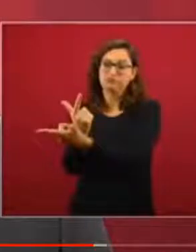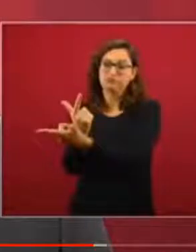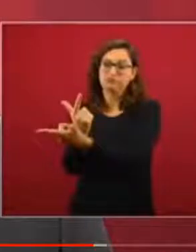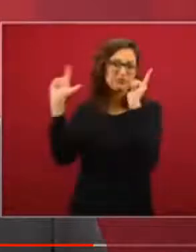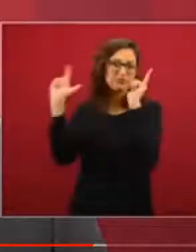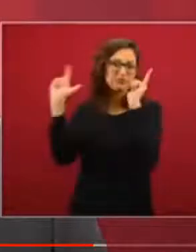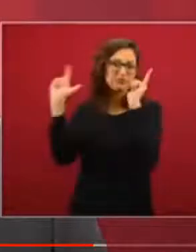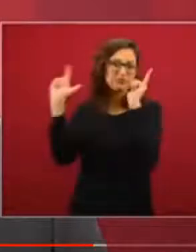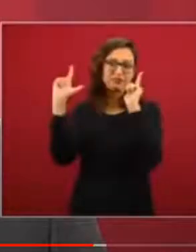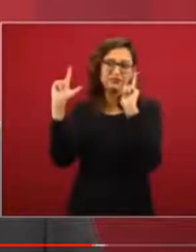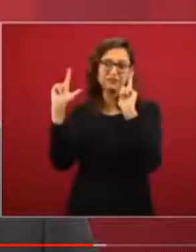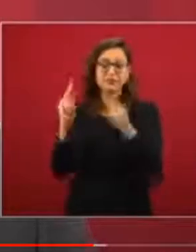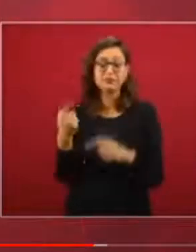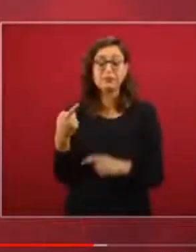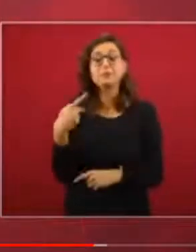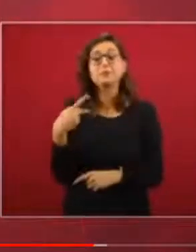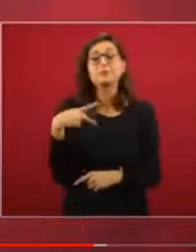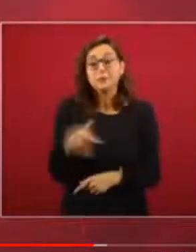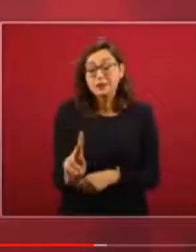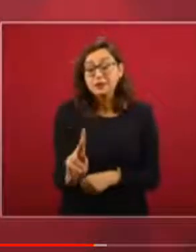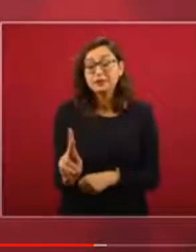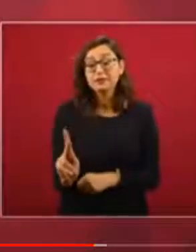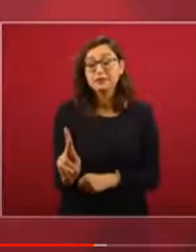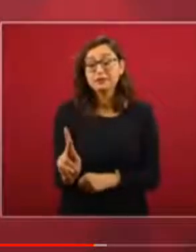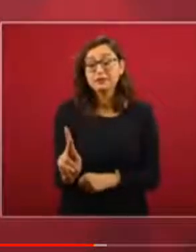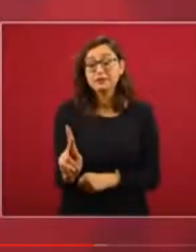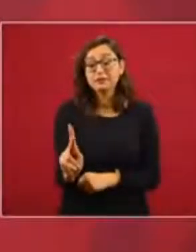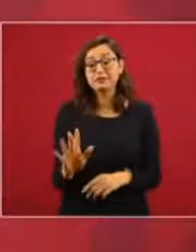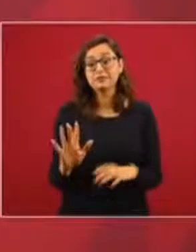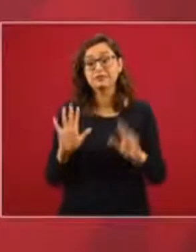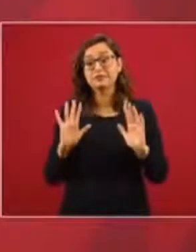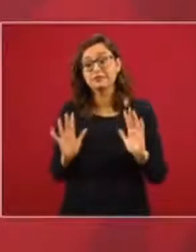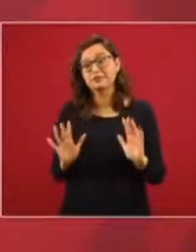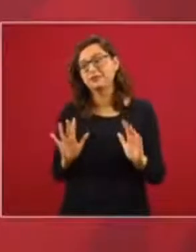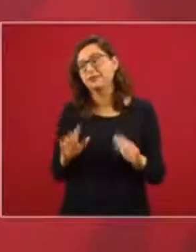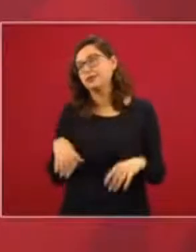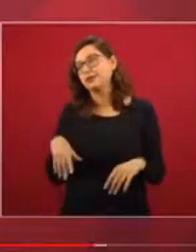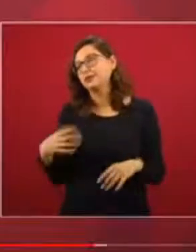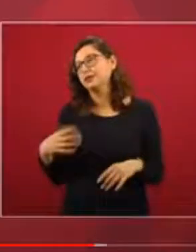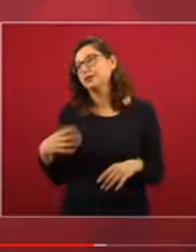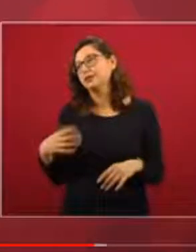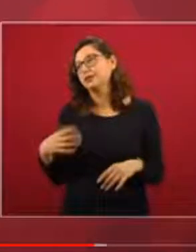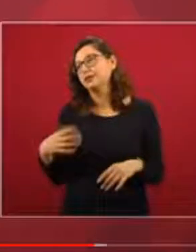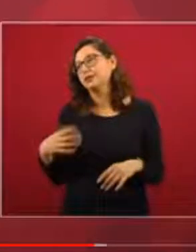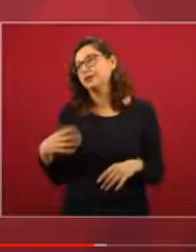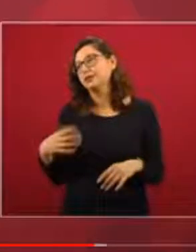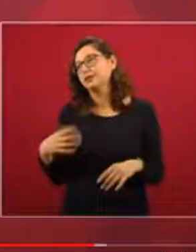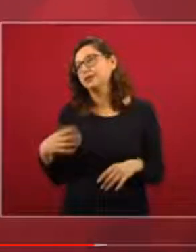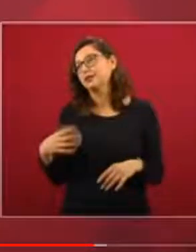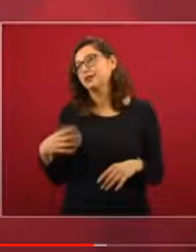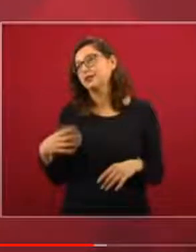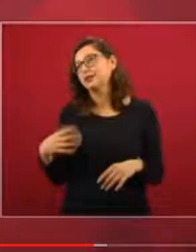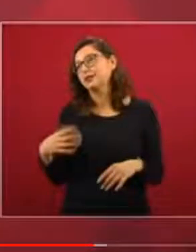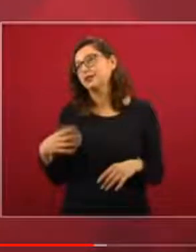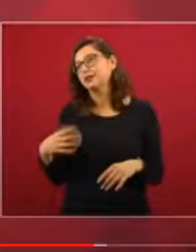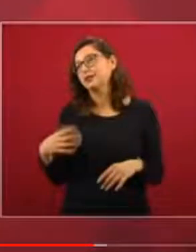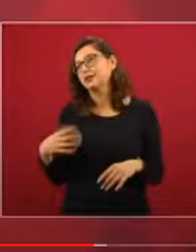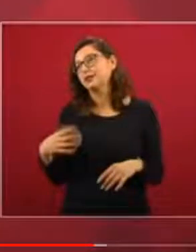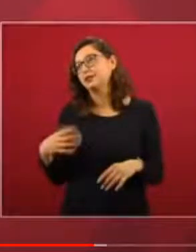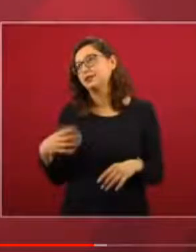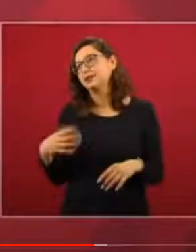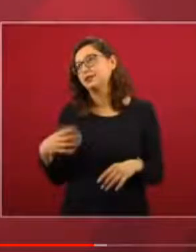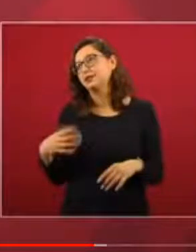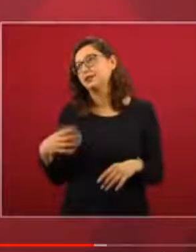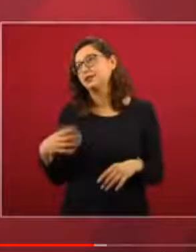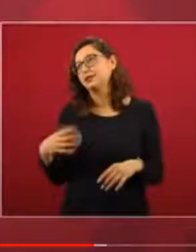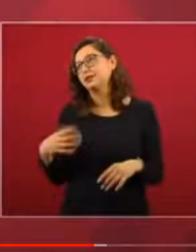freedom. Pero el colmo sería But the tippy